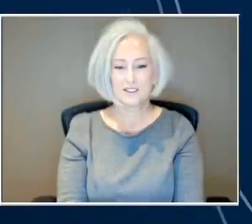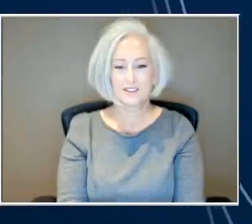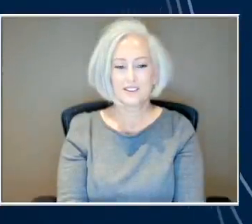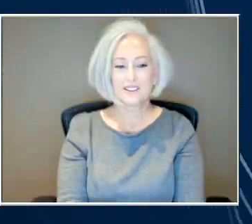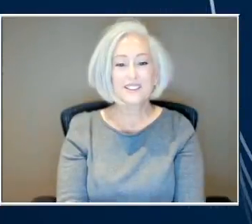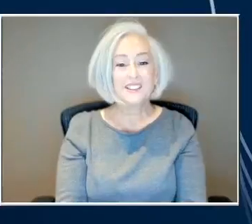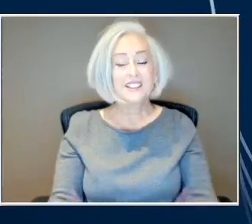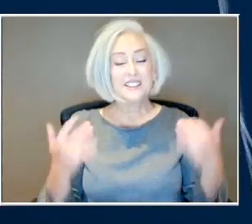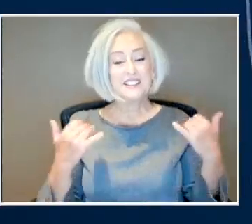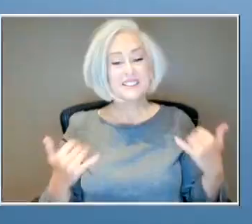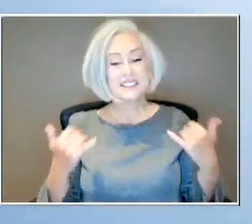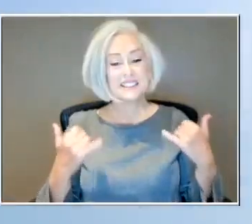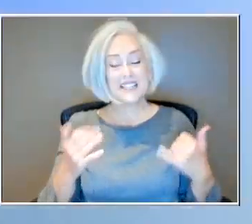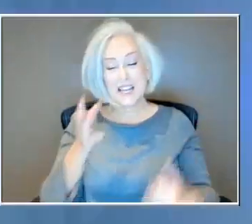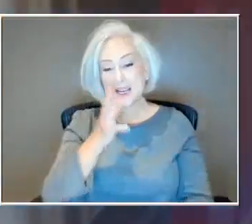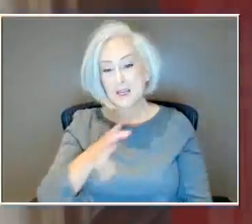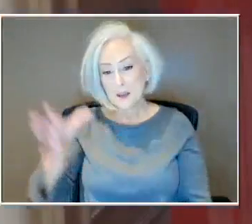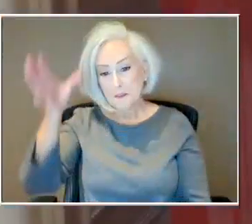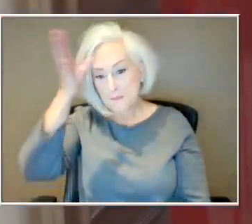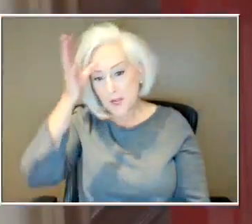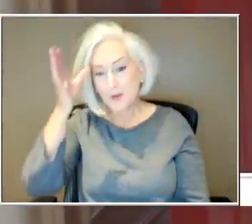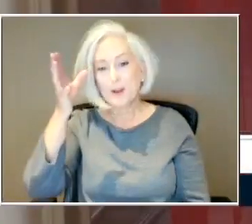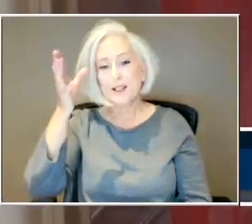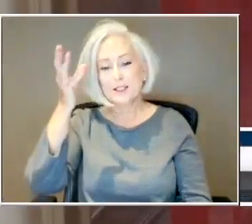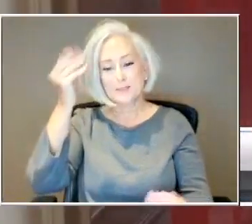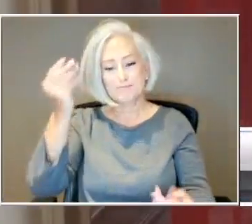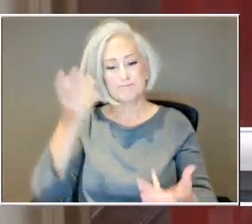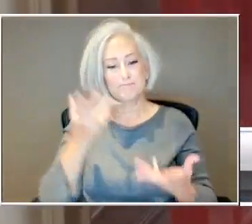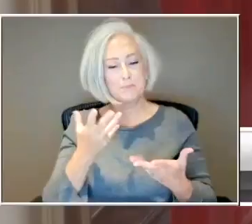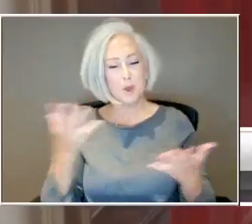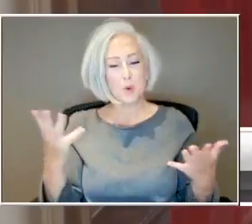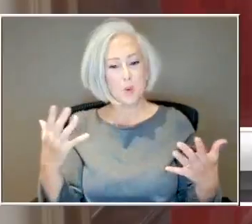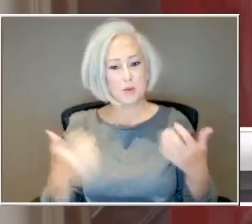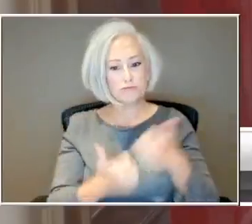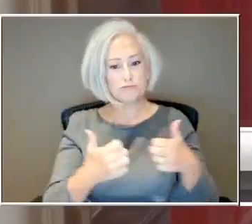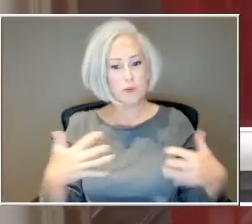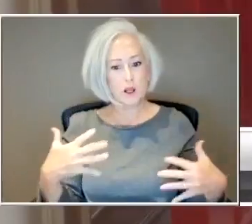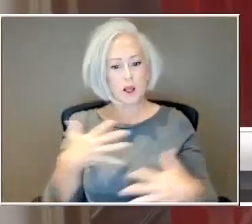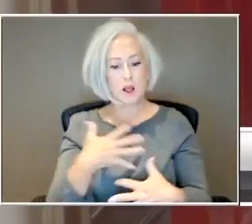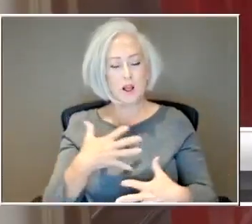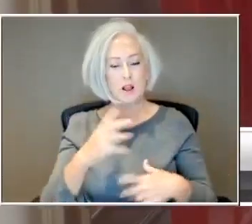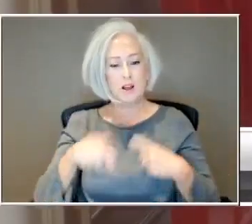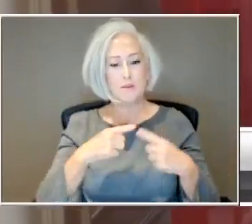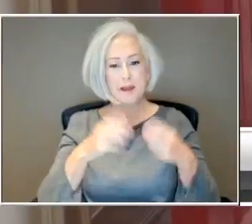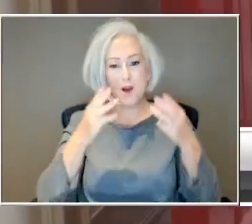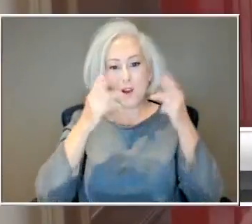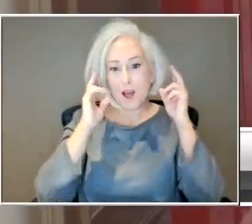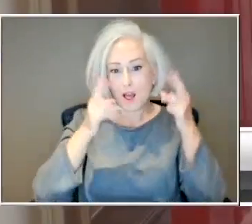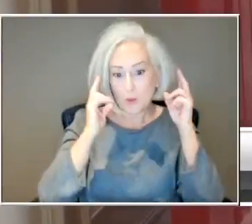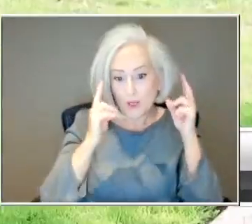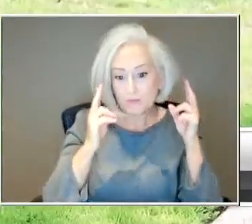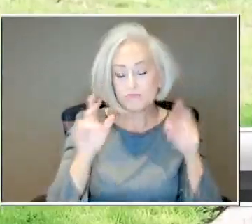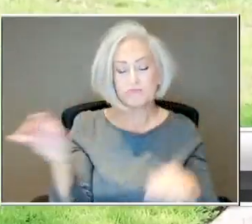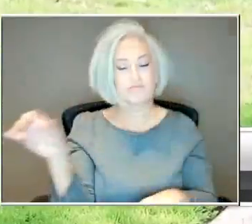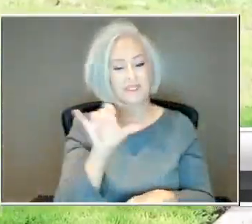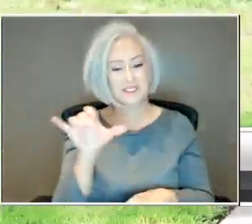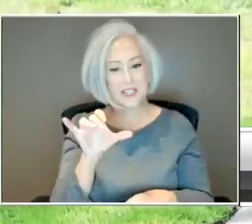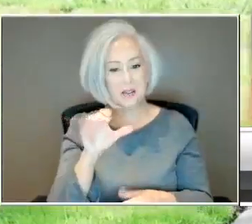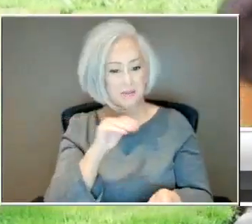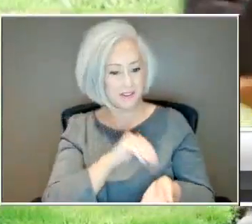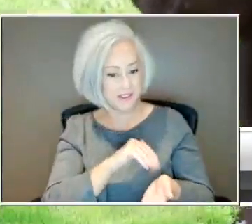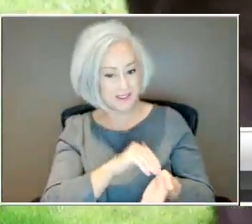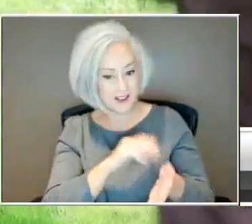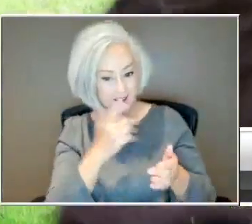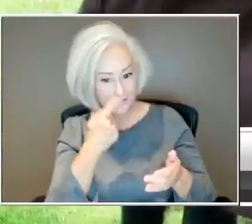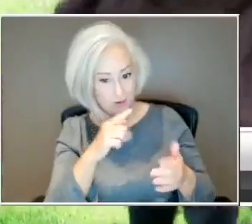Coming up today, parents share what scares them most about Halloween. So do pediatricians with a list of Halloween do's and don'ts for